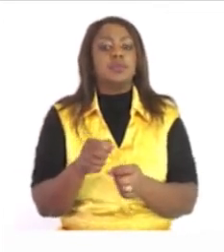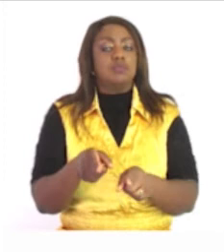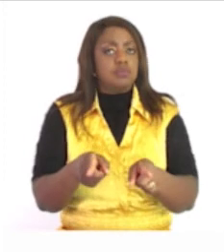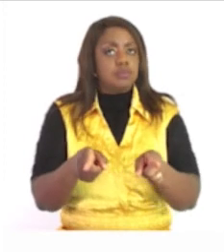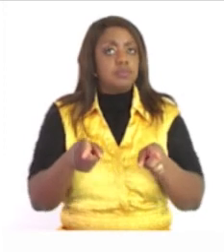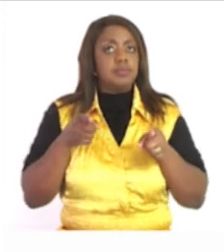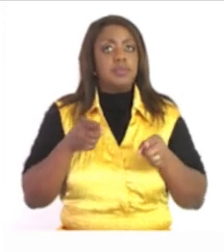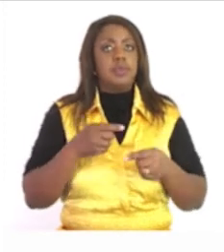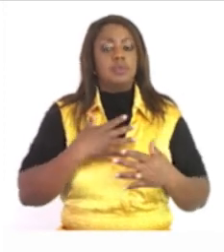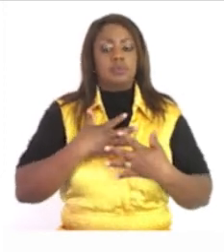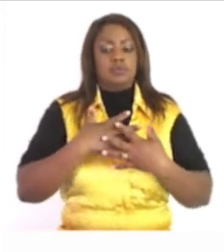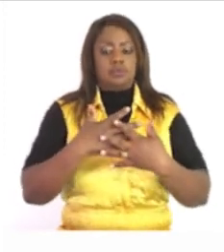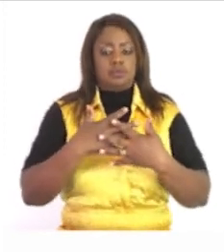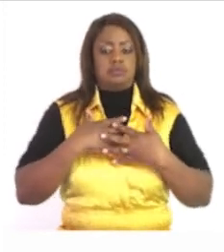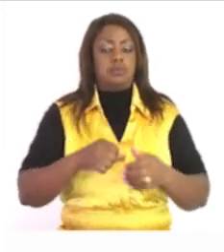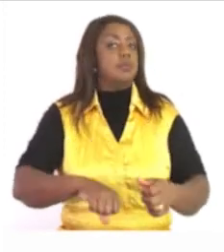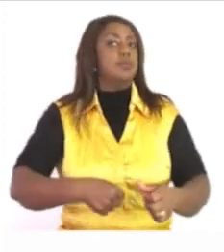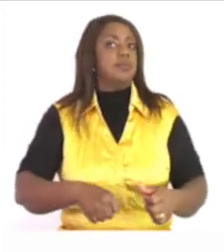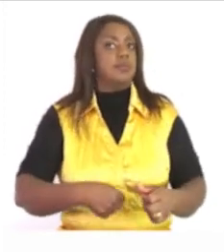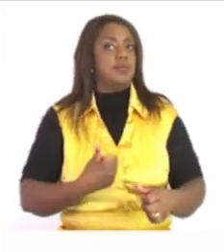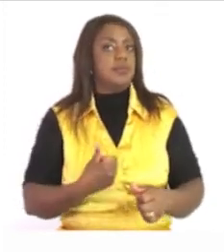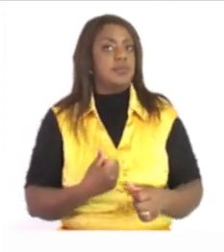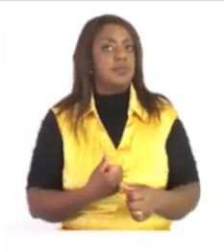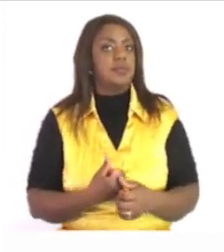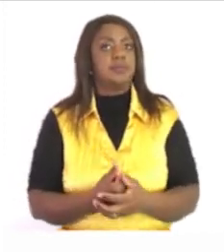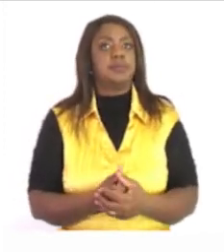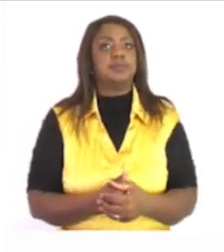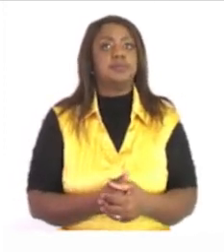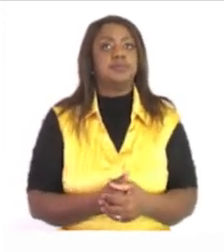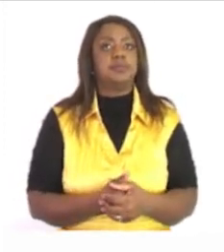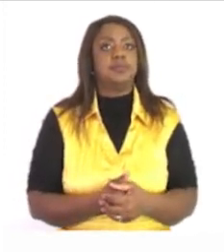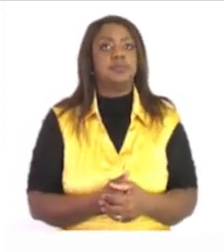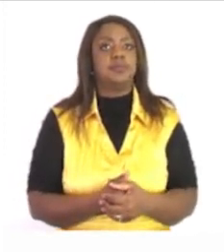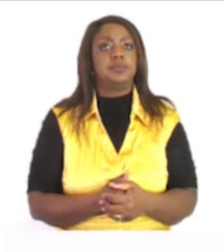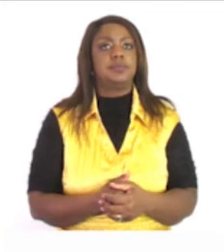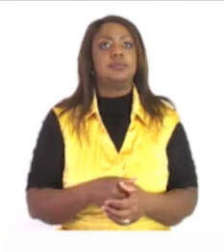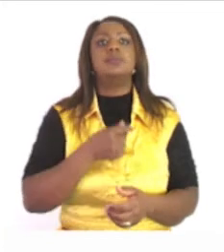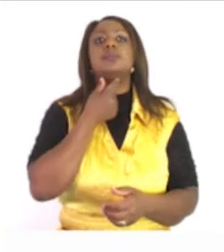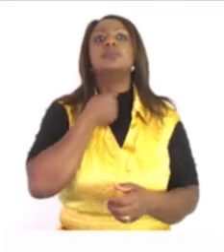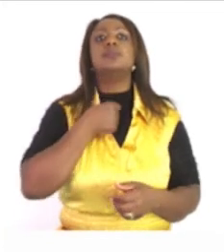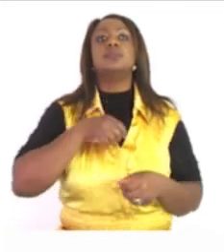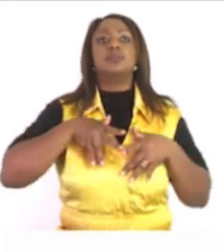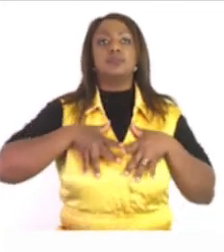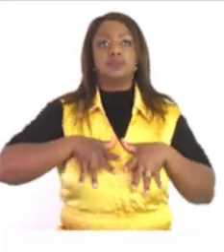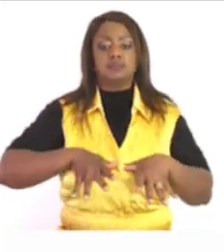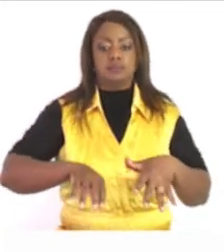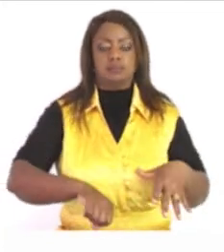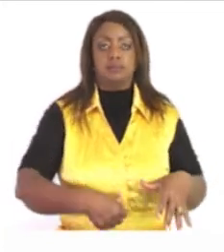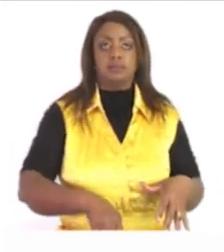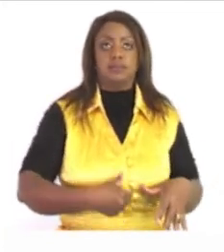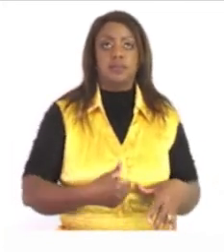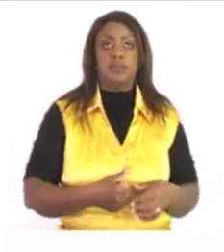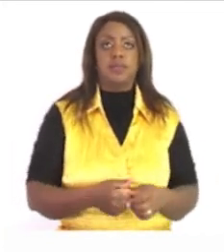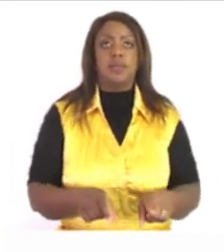infectious respiratory illness caused by a coronavirus. Bronchitis. Bronchitis is